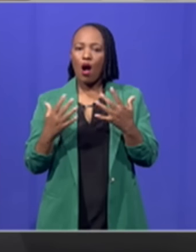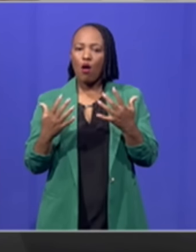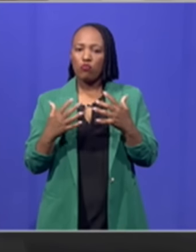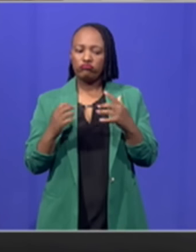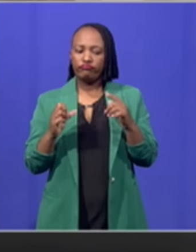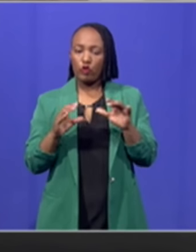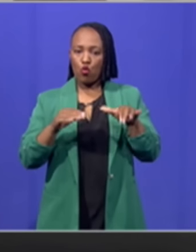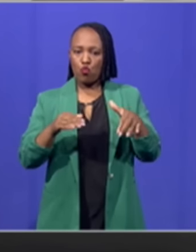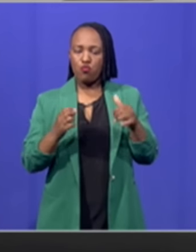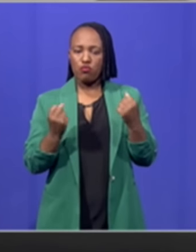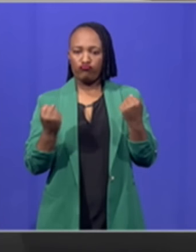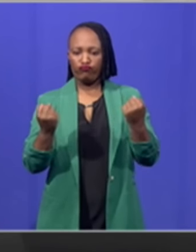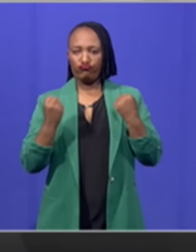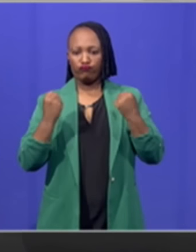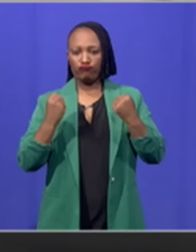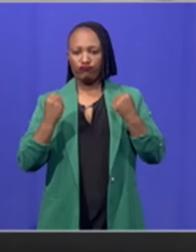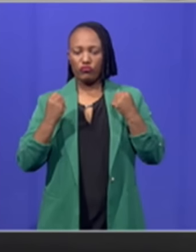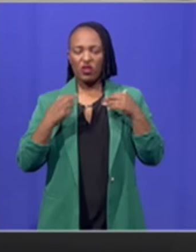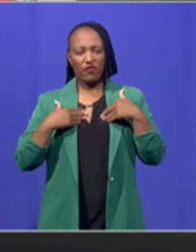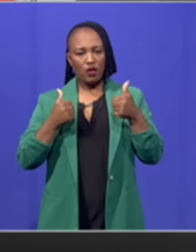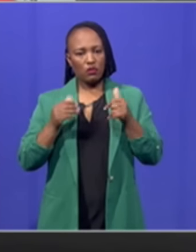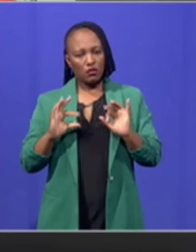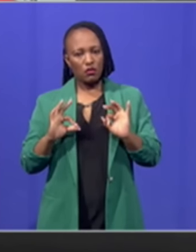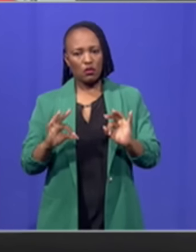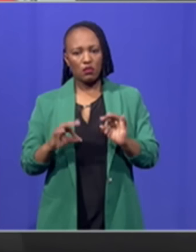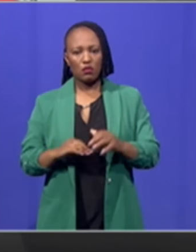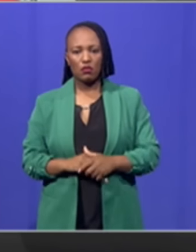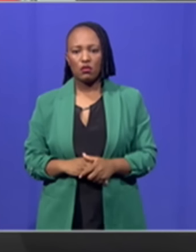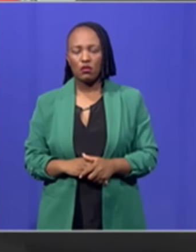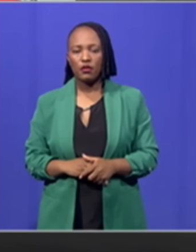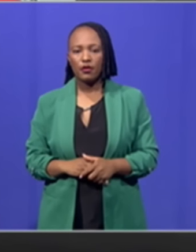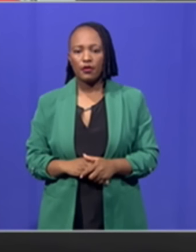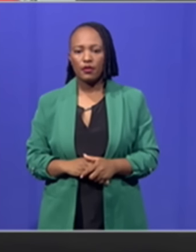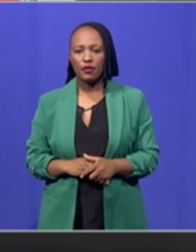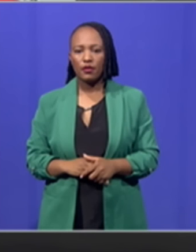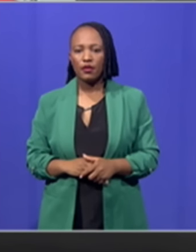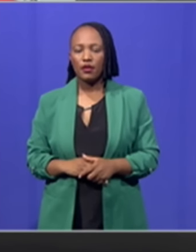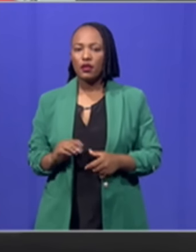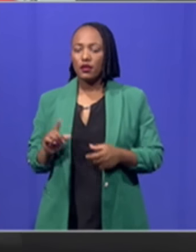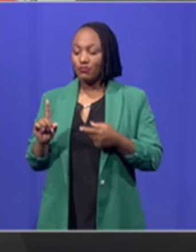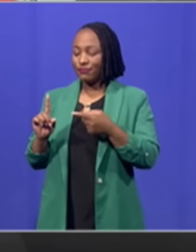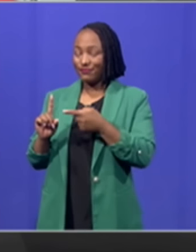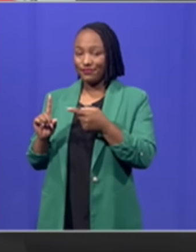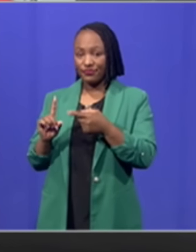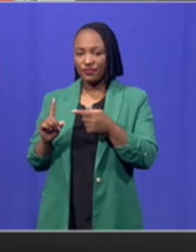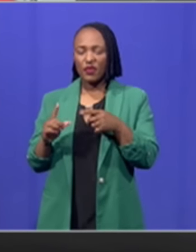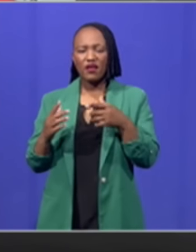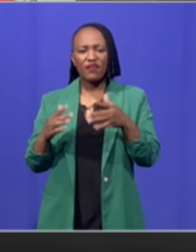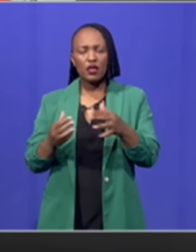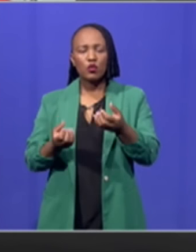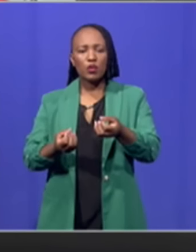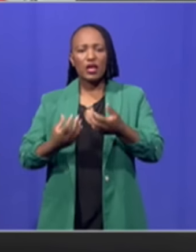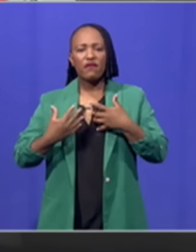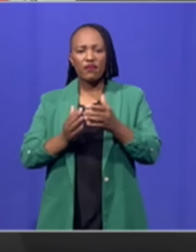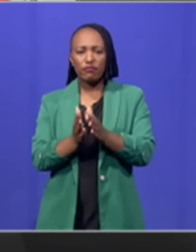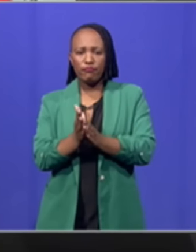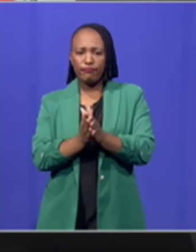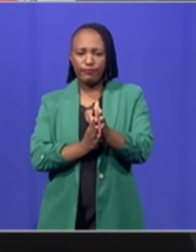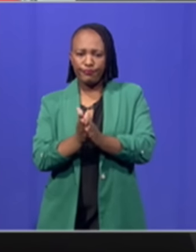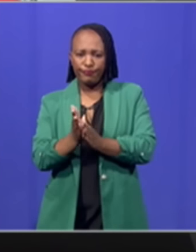tlhotlheletsa batho go nna ba itekanetse mo mmeleng. David Sejobe is inspiring us. He has managed